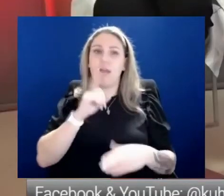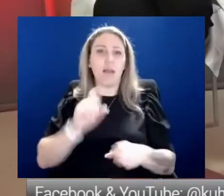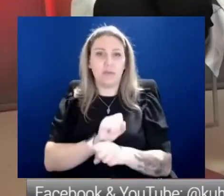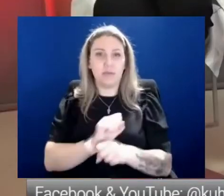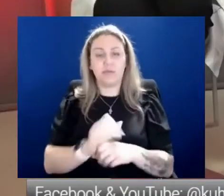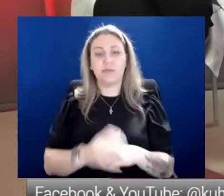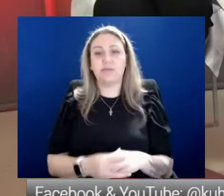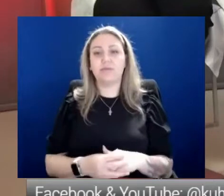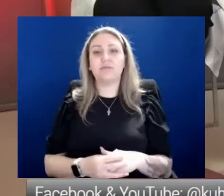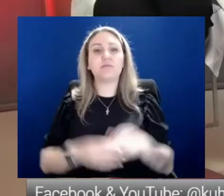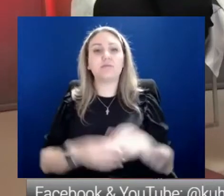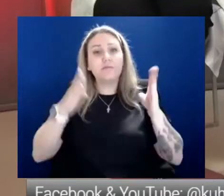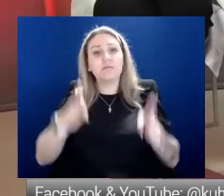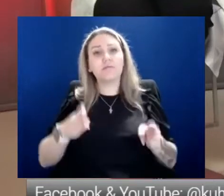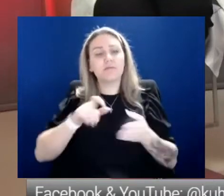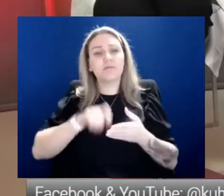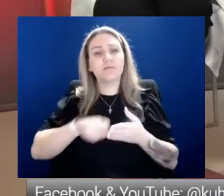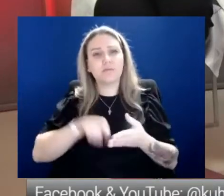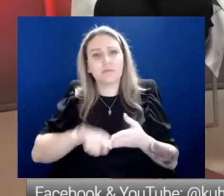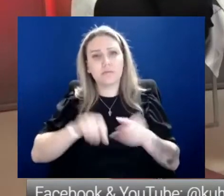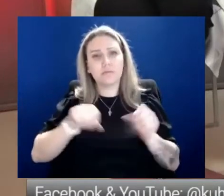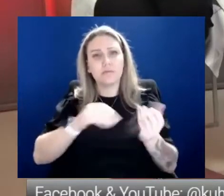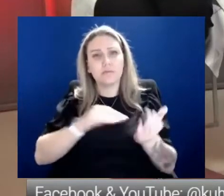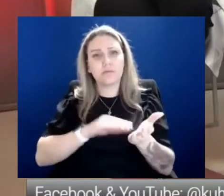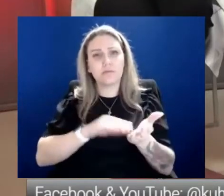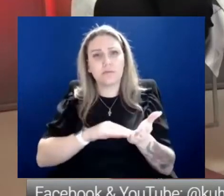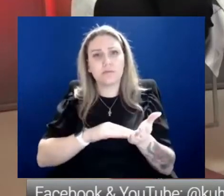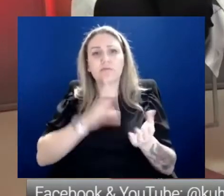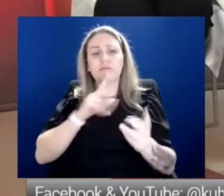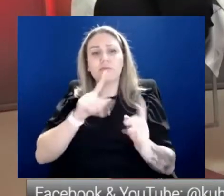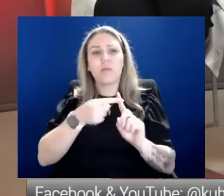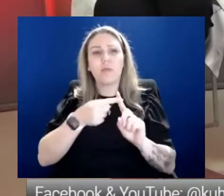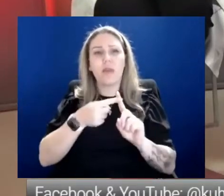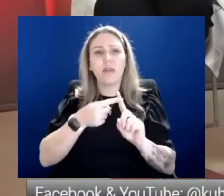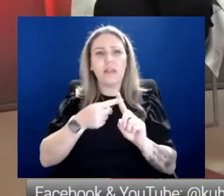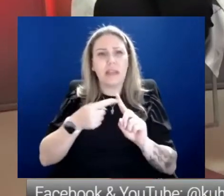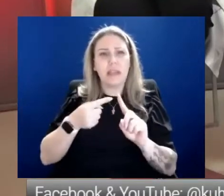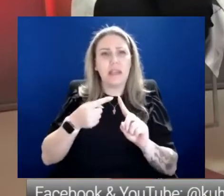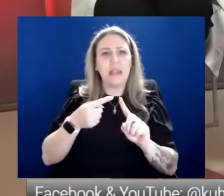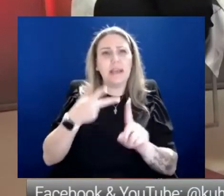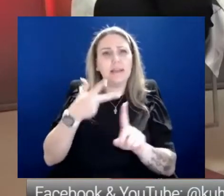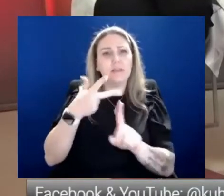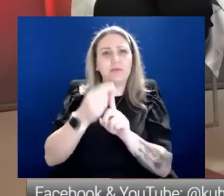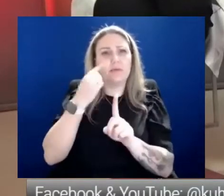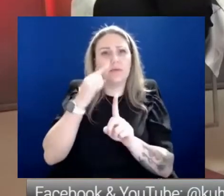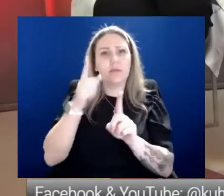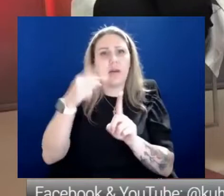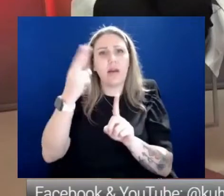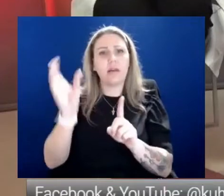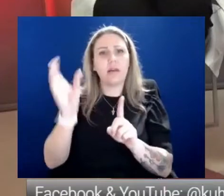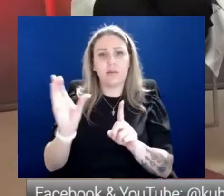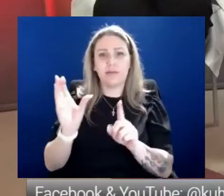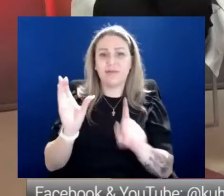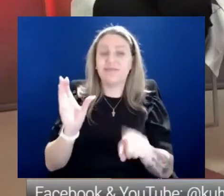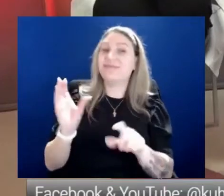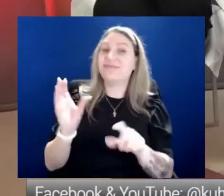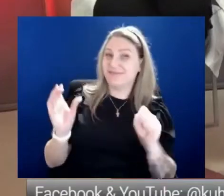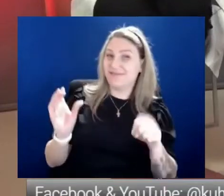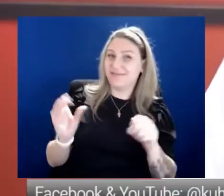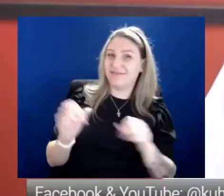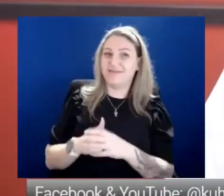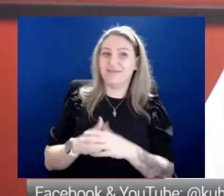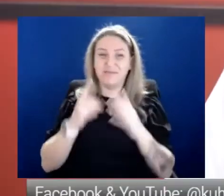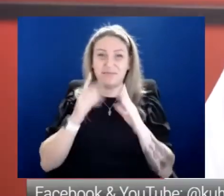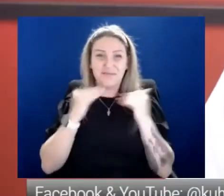write, can the doctors talk about the injection for high cholesterol? I'm not familiar with that. Are you familiar with that? You bet. Okay. You're smiling. So